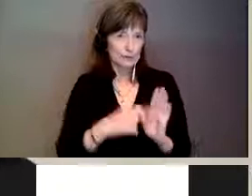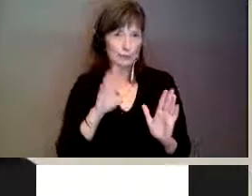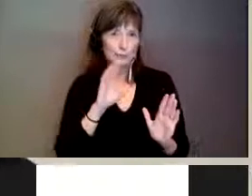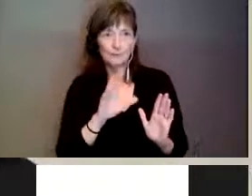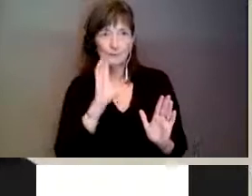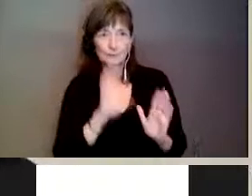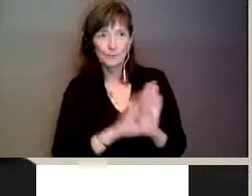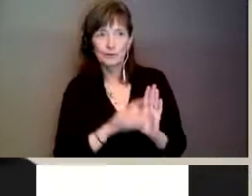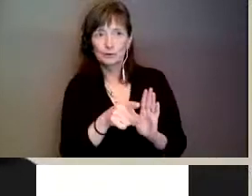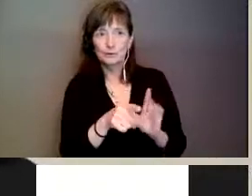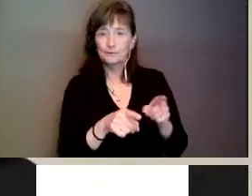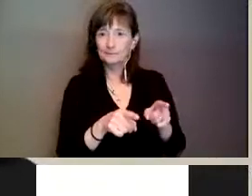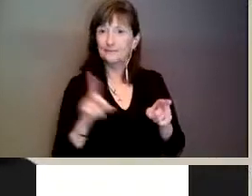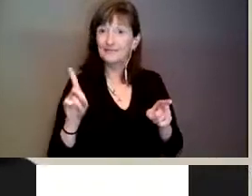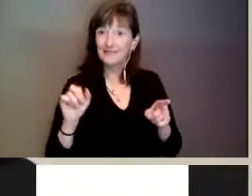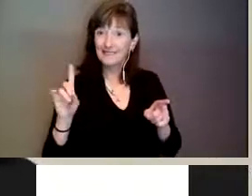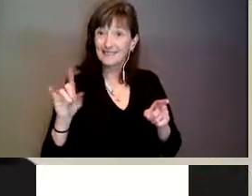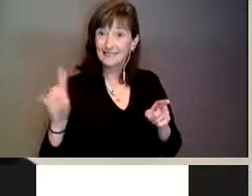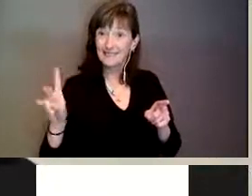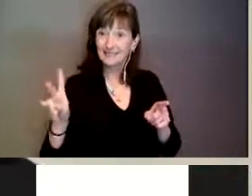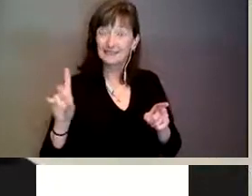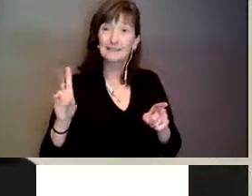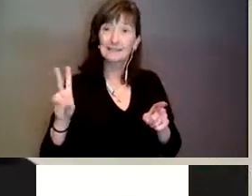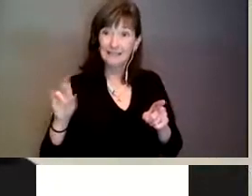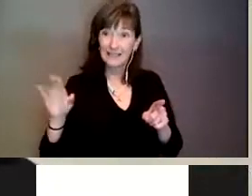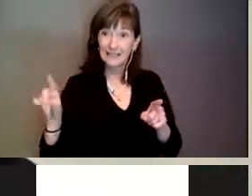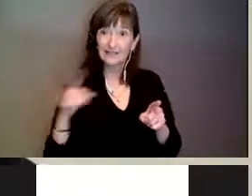David mentions that we, work physically. So